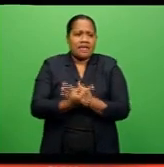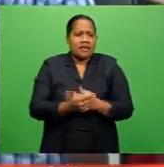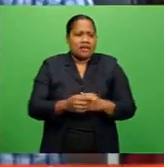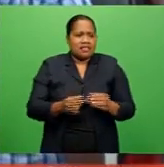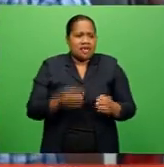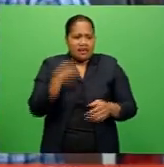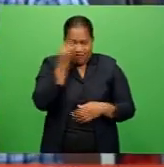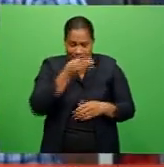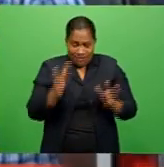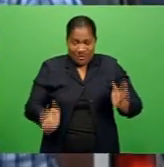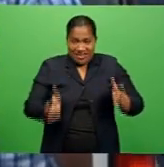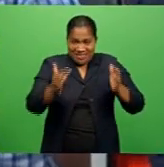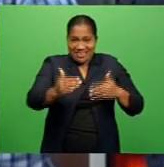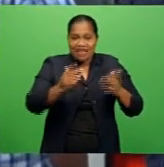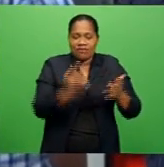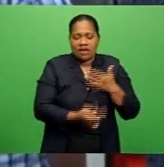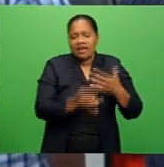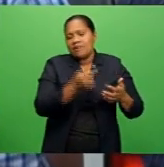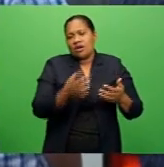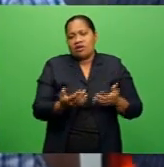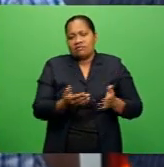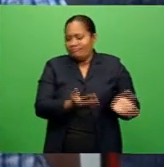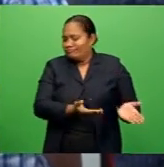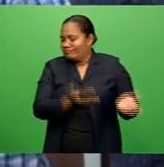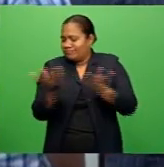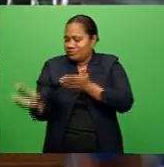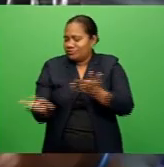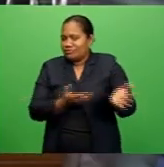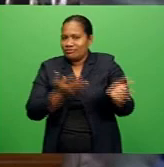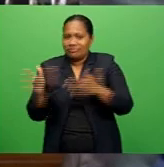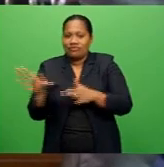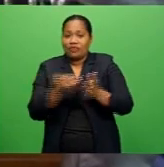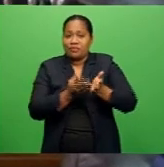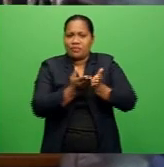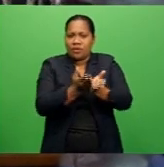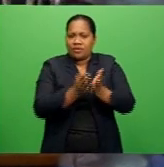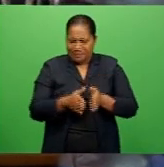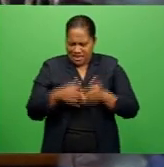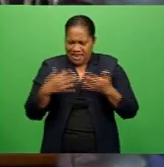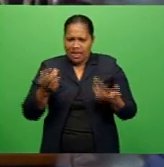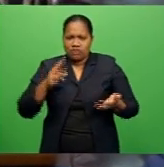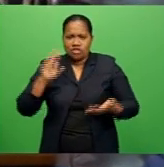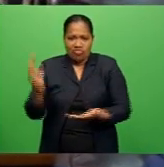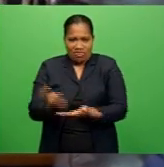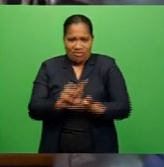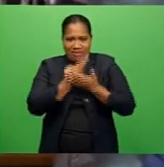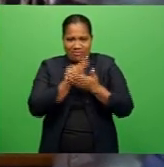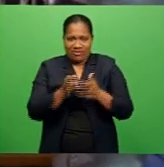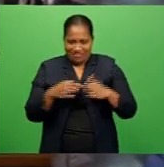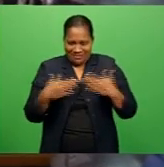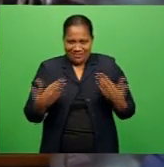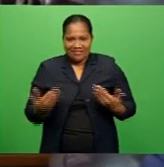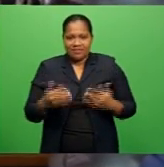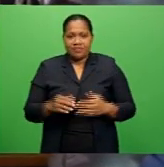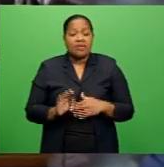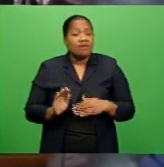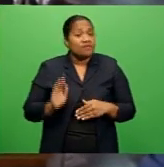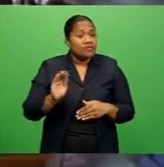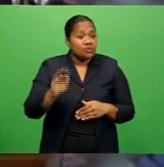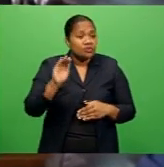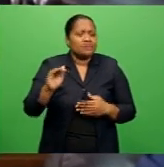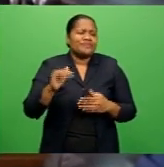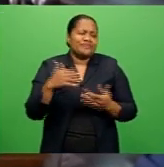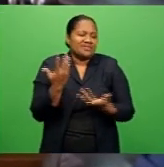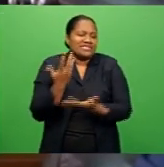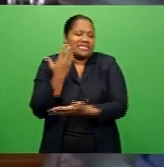onto vehicles for the respective districts. This is just the recovery rationing for now. Future rationing usually will